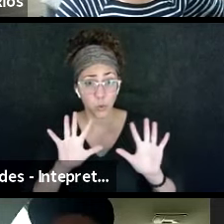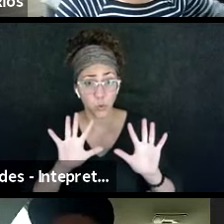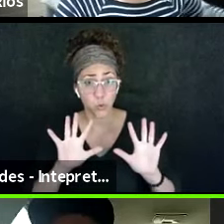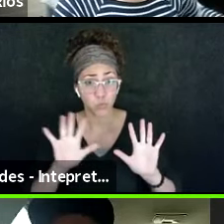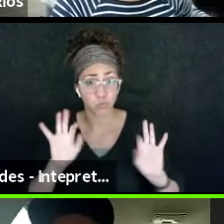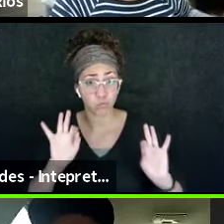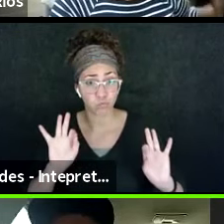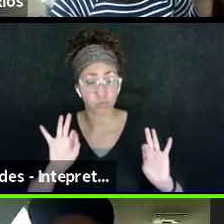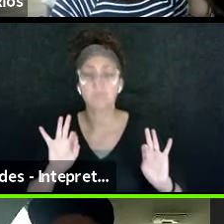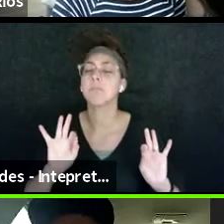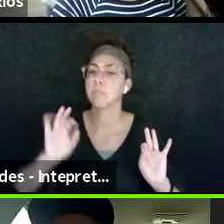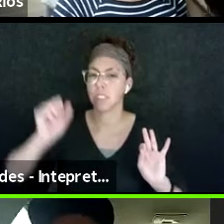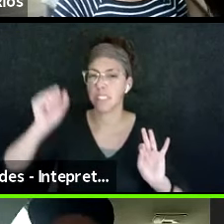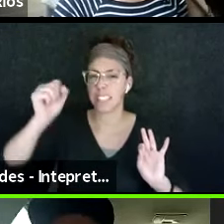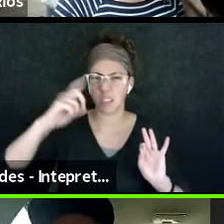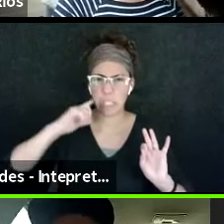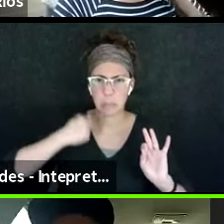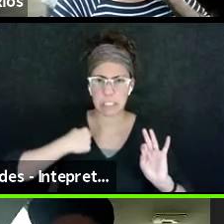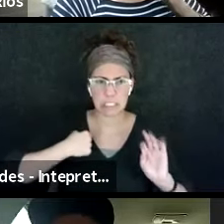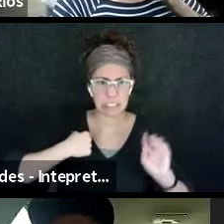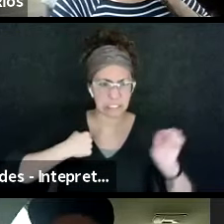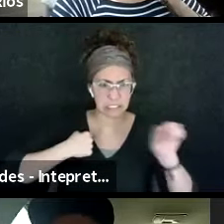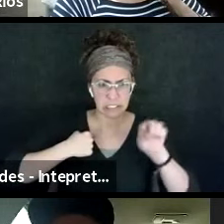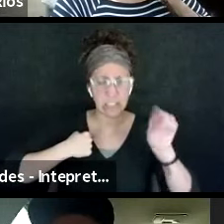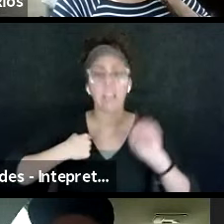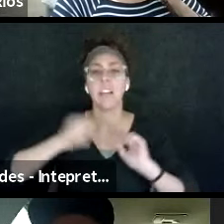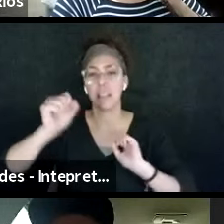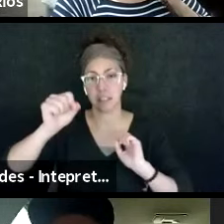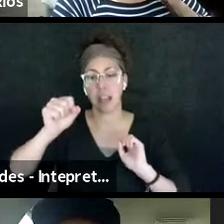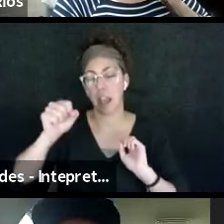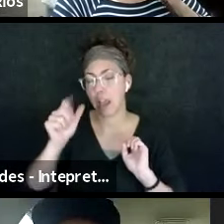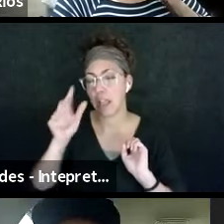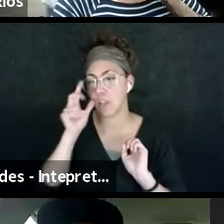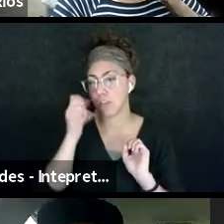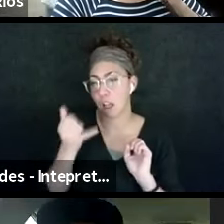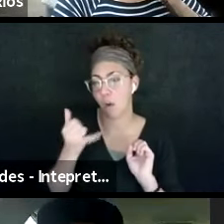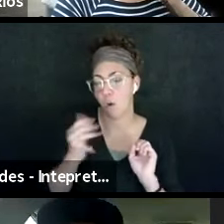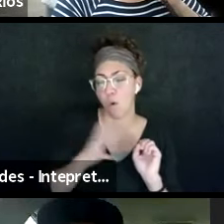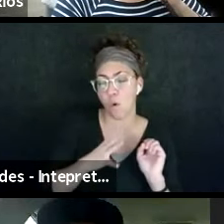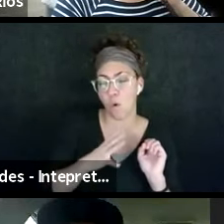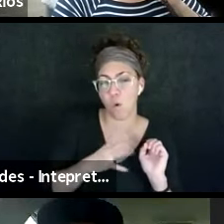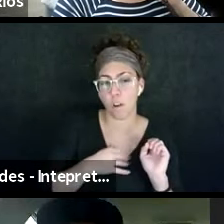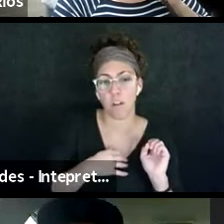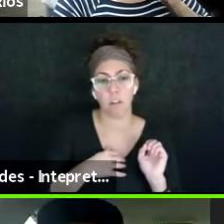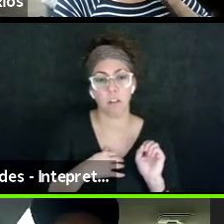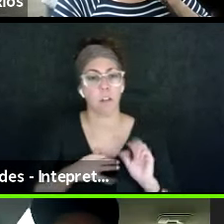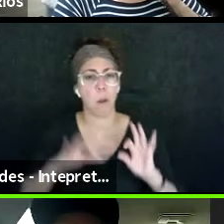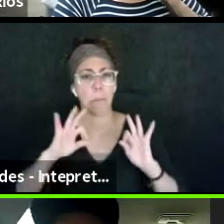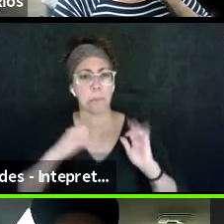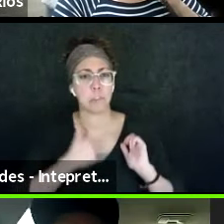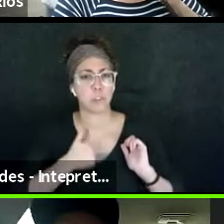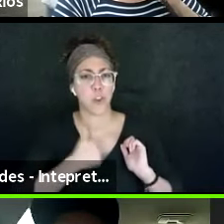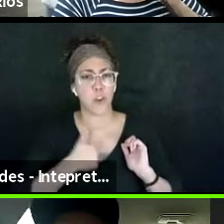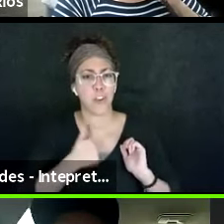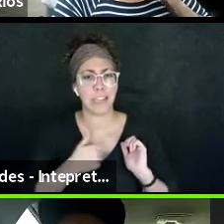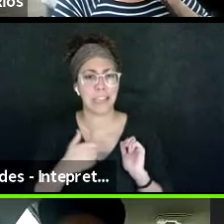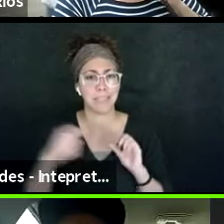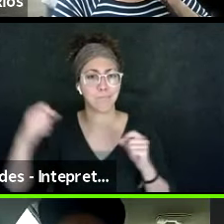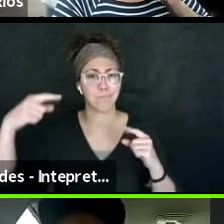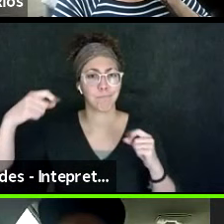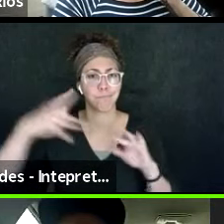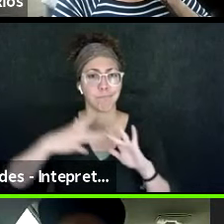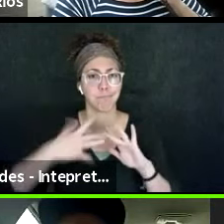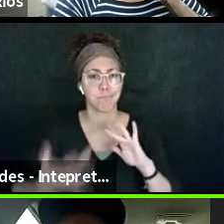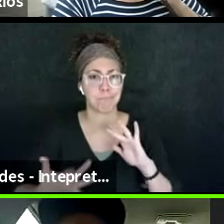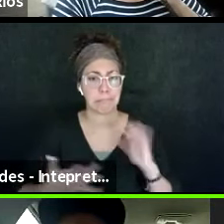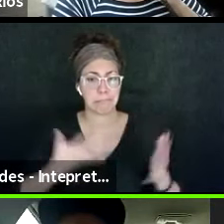Yes, can you hear me, Melanie? Okay, yeah, now I can. Okay, perfect. Sorry, I lost